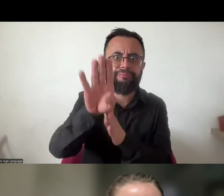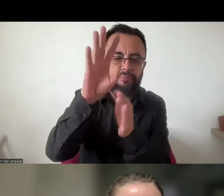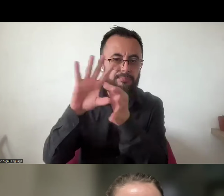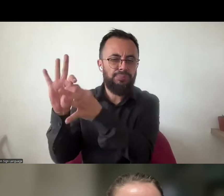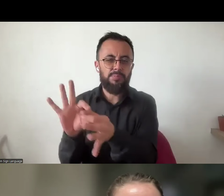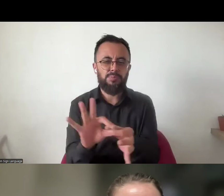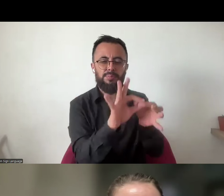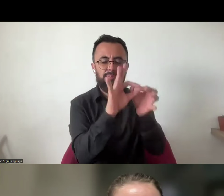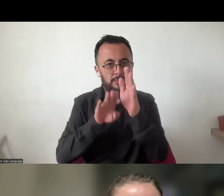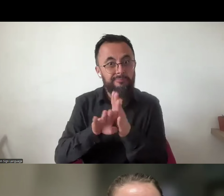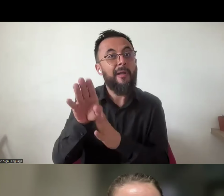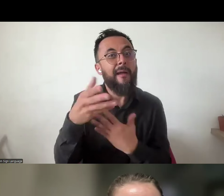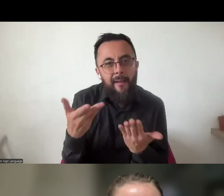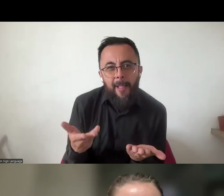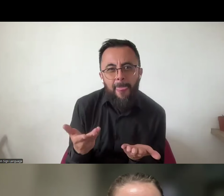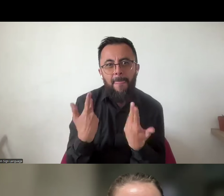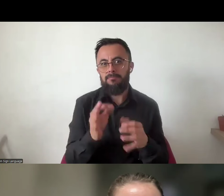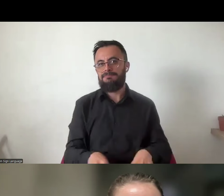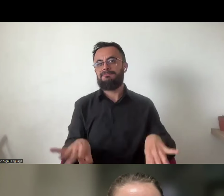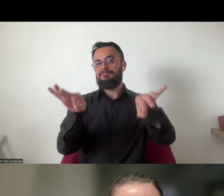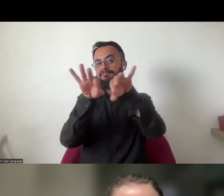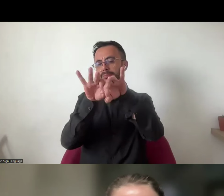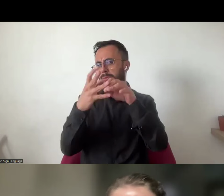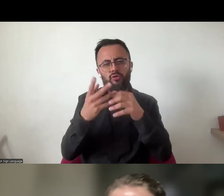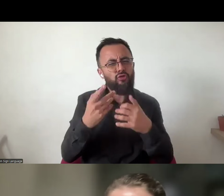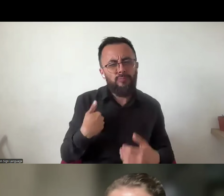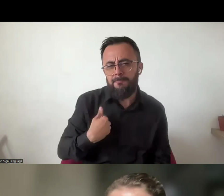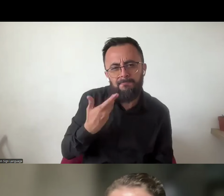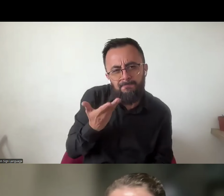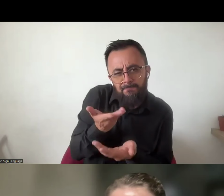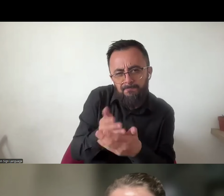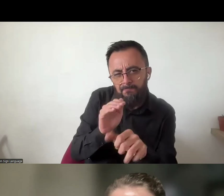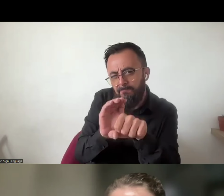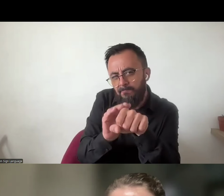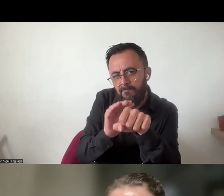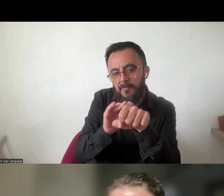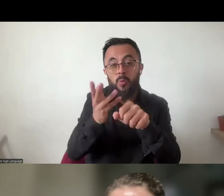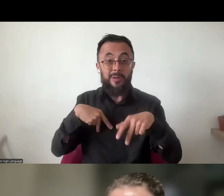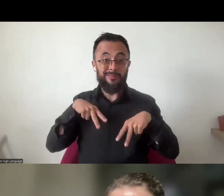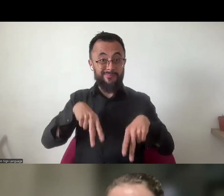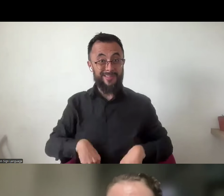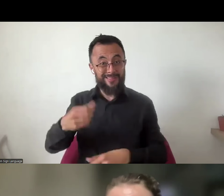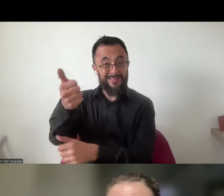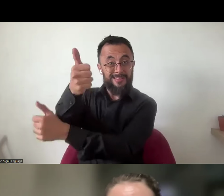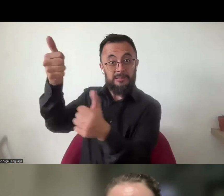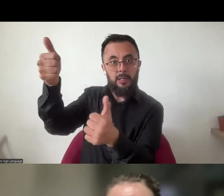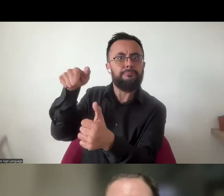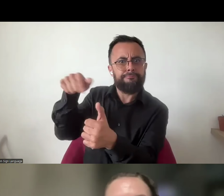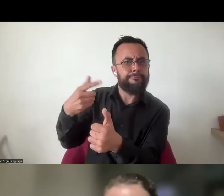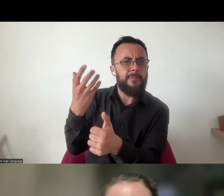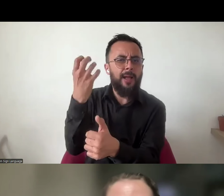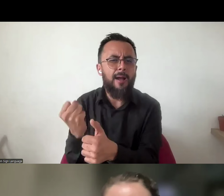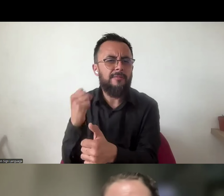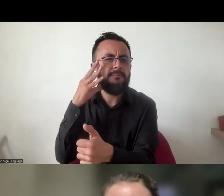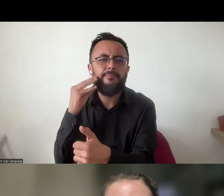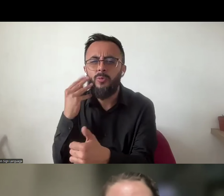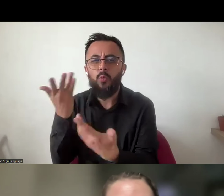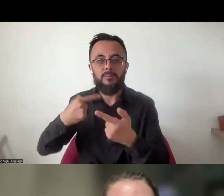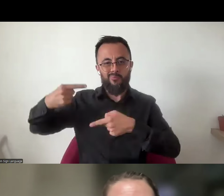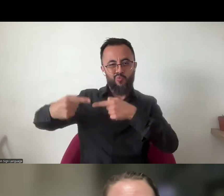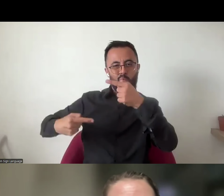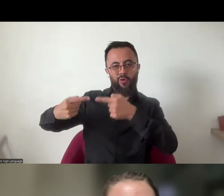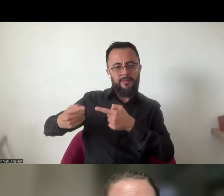all ministers are politicians number one, and then everything else. It is really crucial to contextualize your work and to contextualize